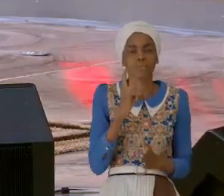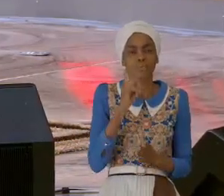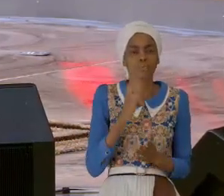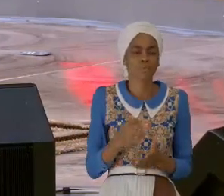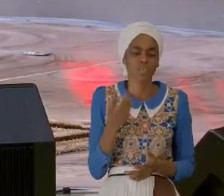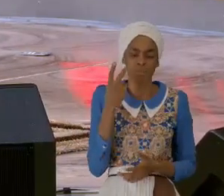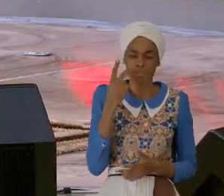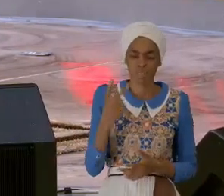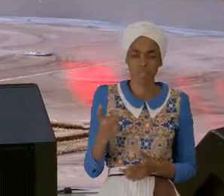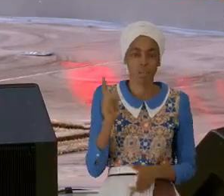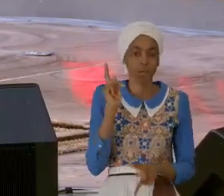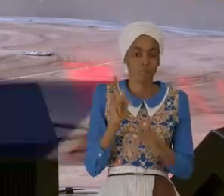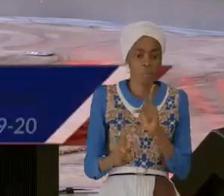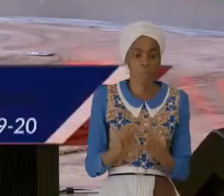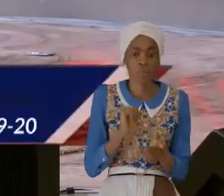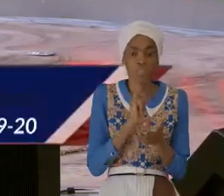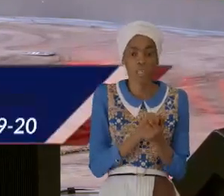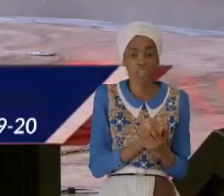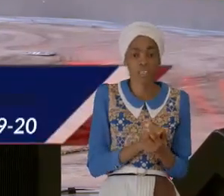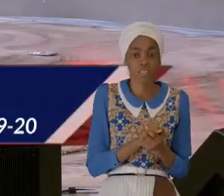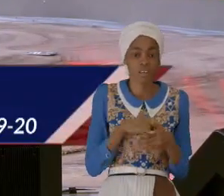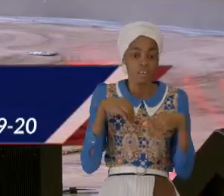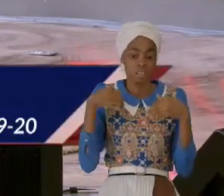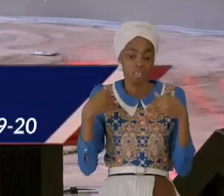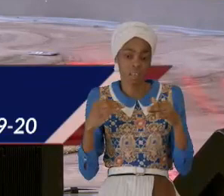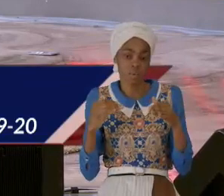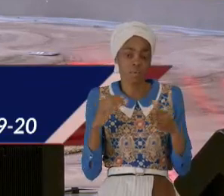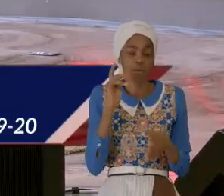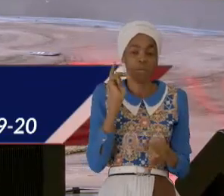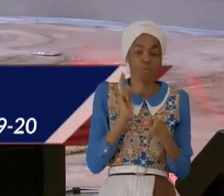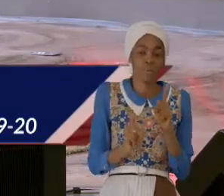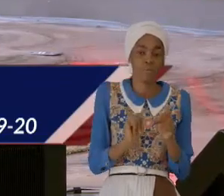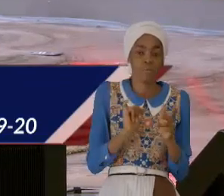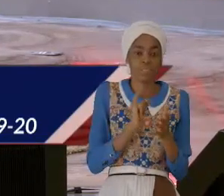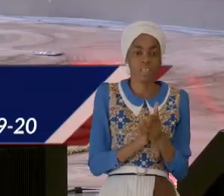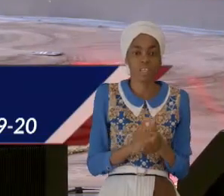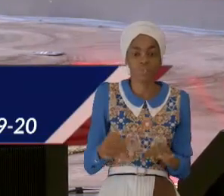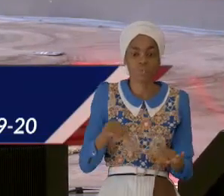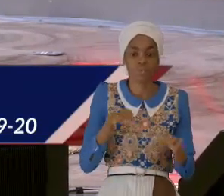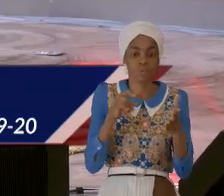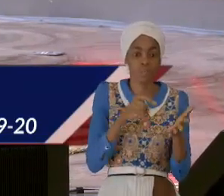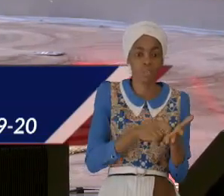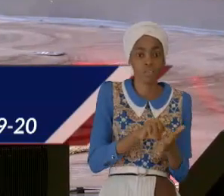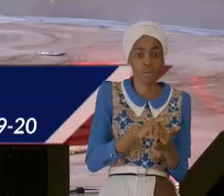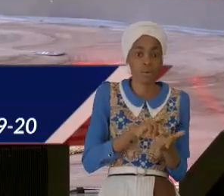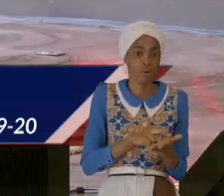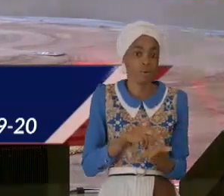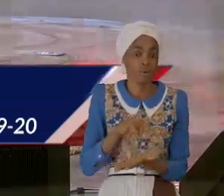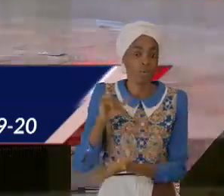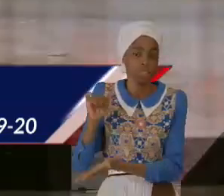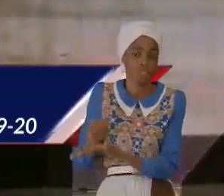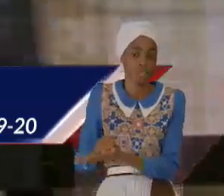who dramatize, those who act, those who do this or that. If you